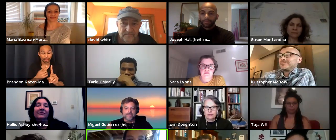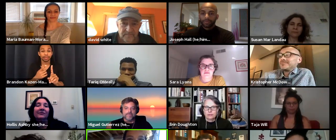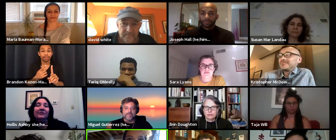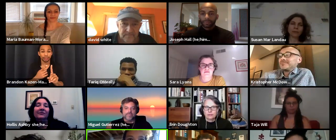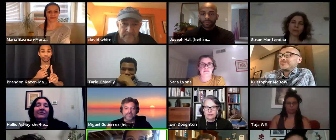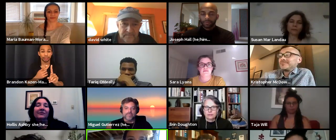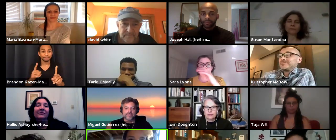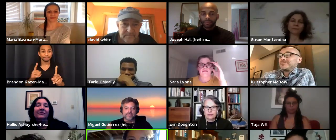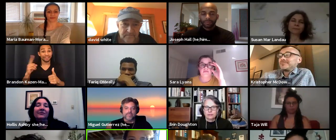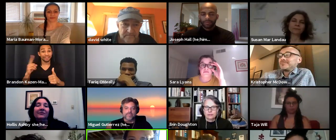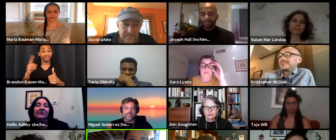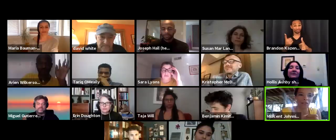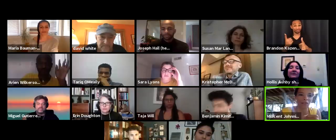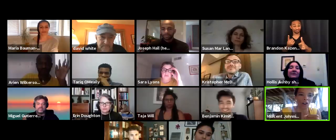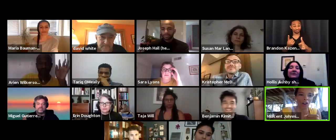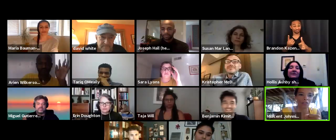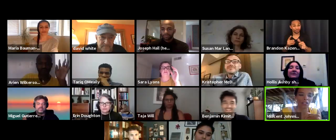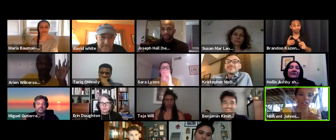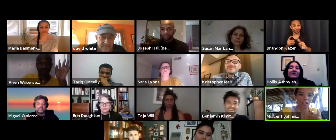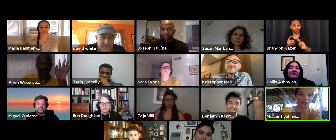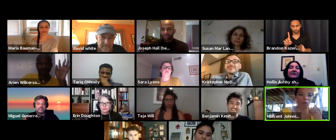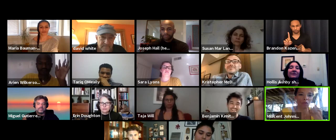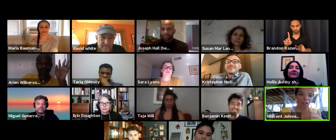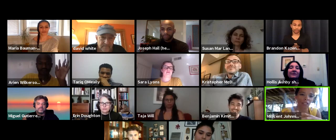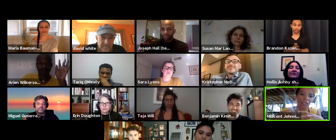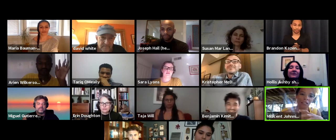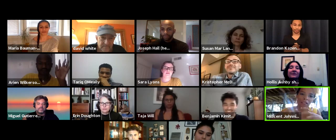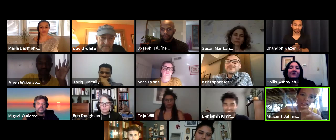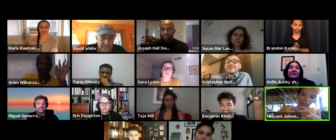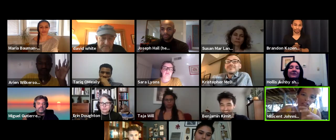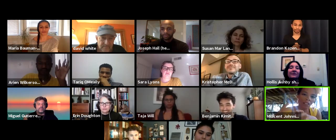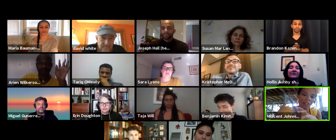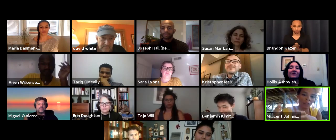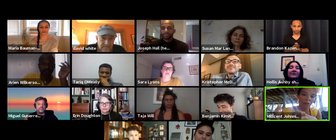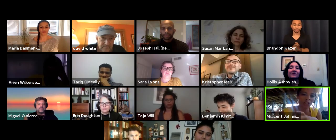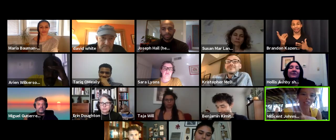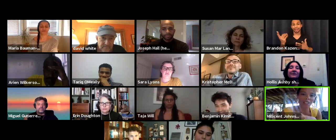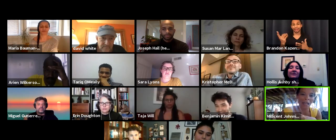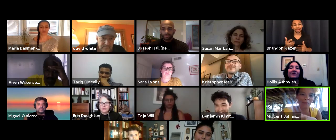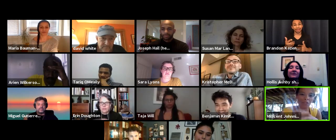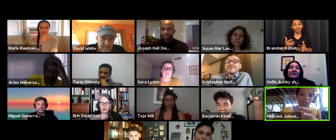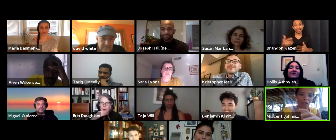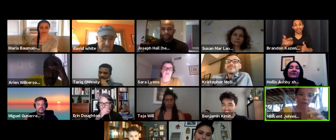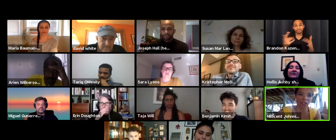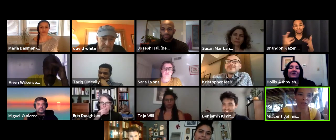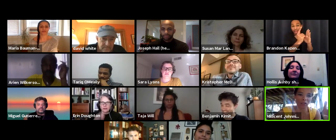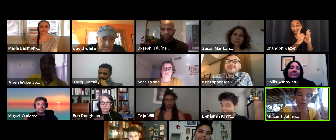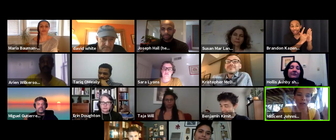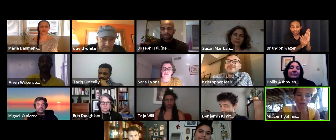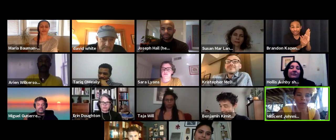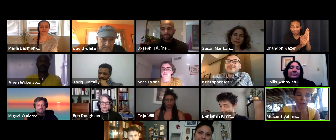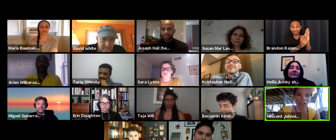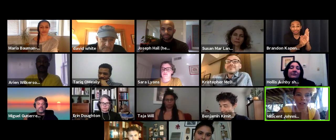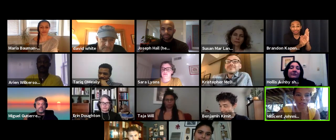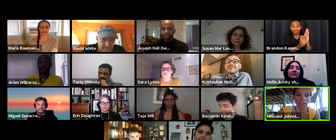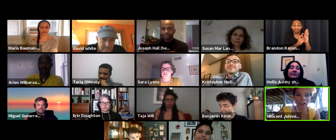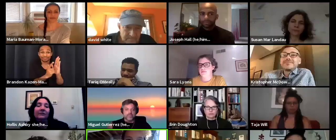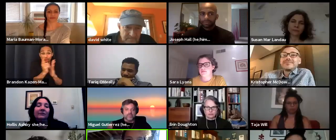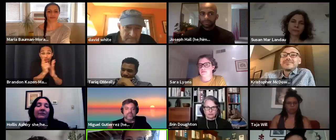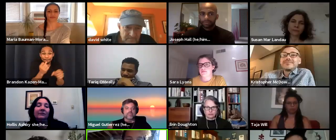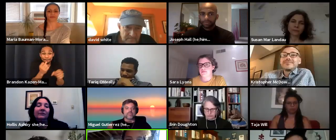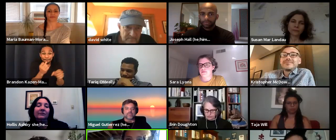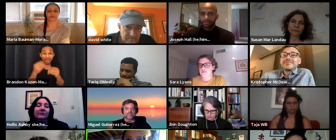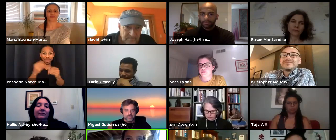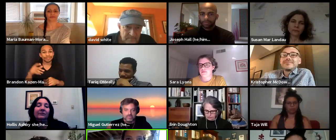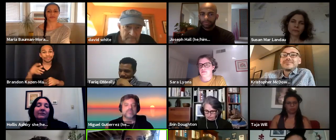said, that the legislature has to get involved if we want like serious systemic changes to happen so that we can support the